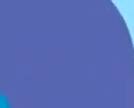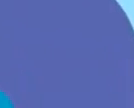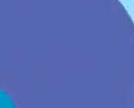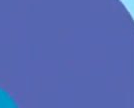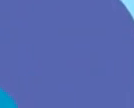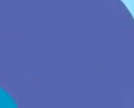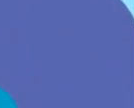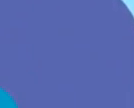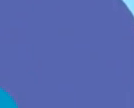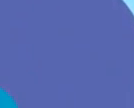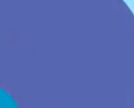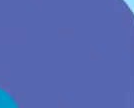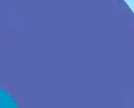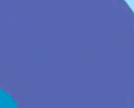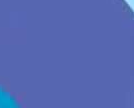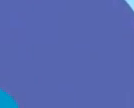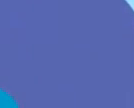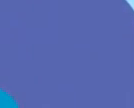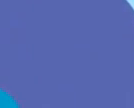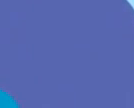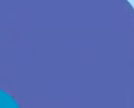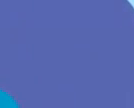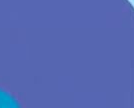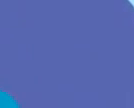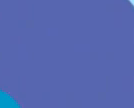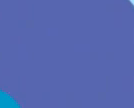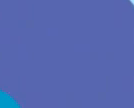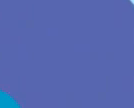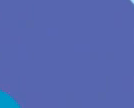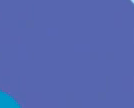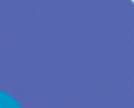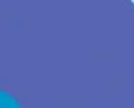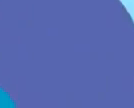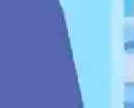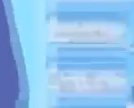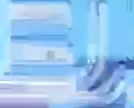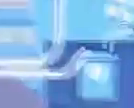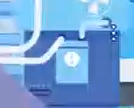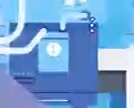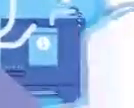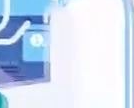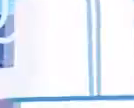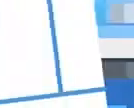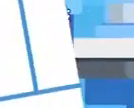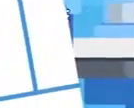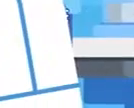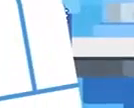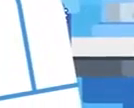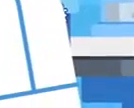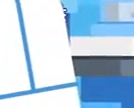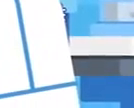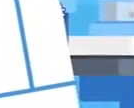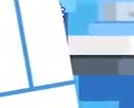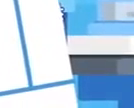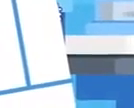is the opposite condition for the rest of the minority patients. The fragile group must prepare for the possibility of acute cardiac injury or